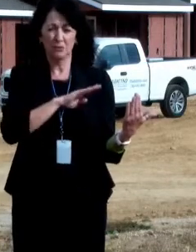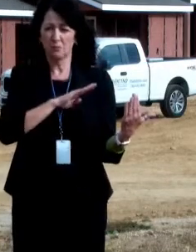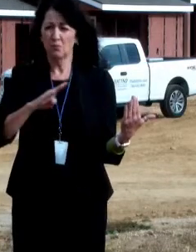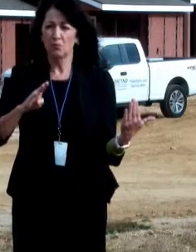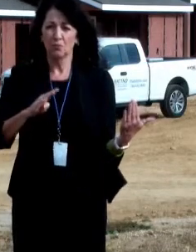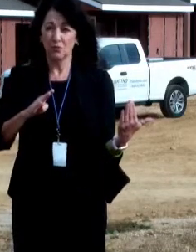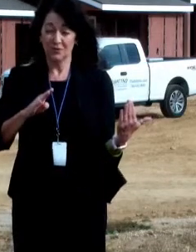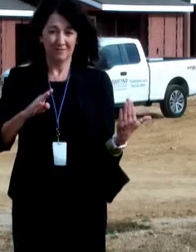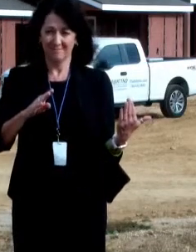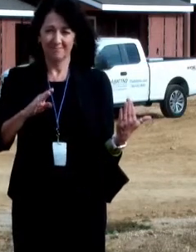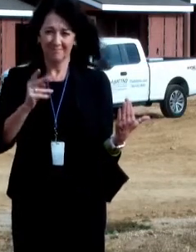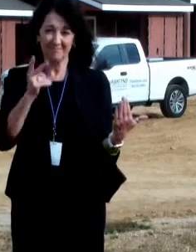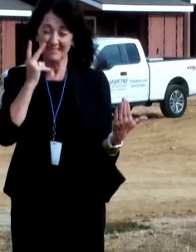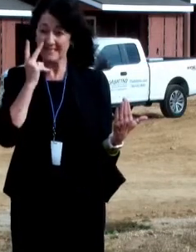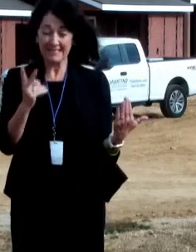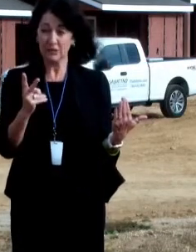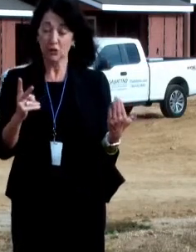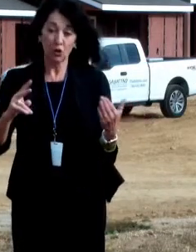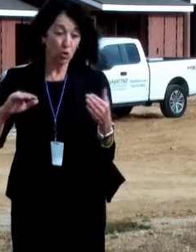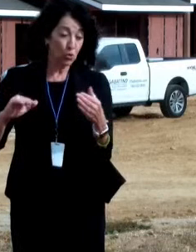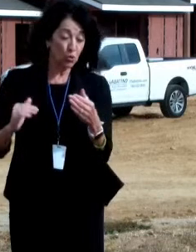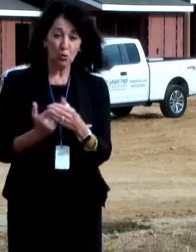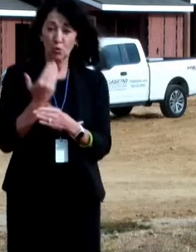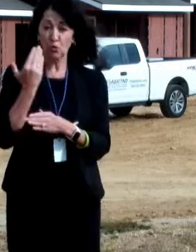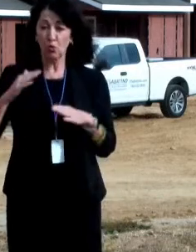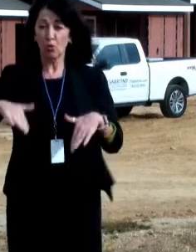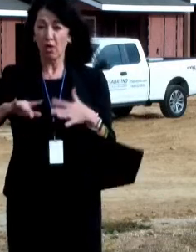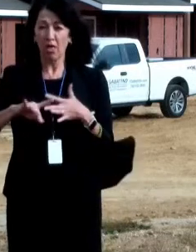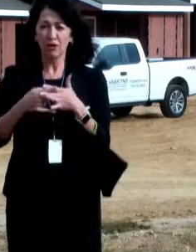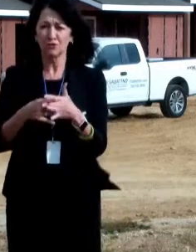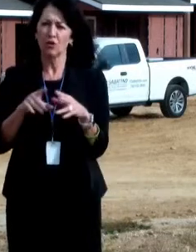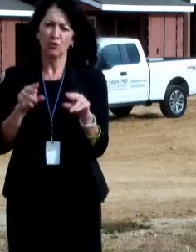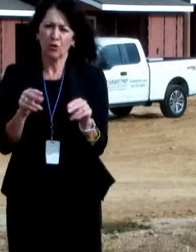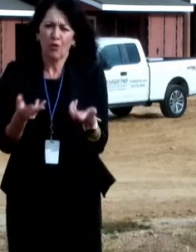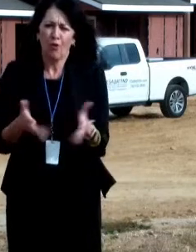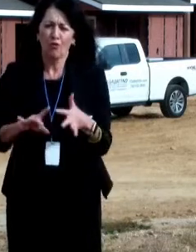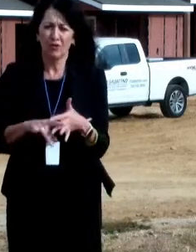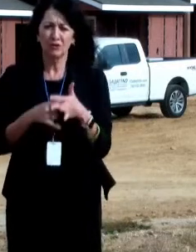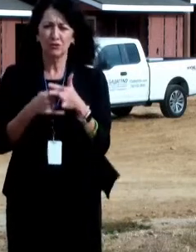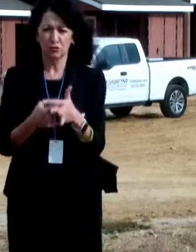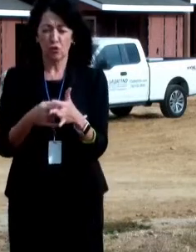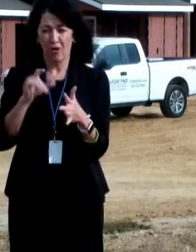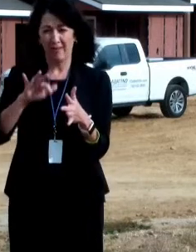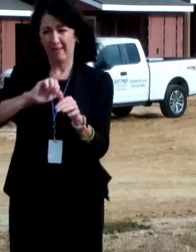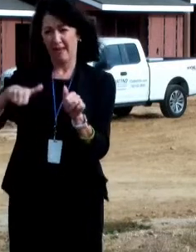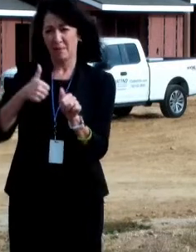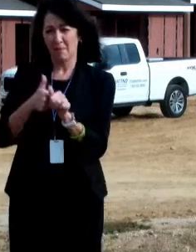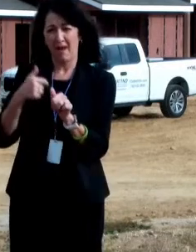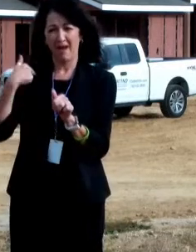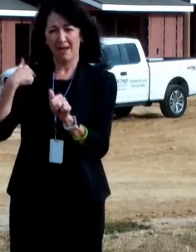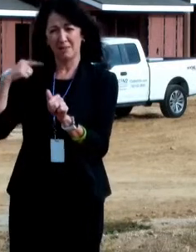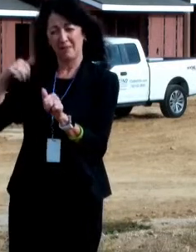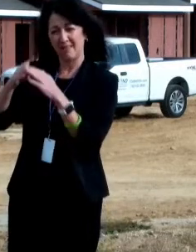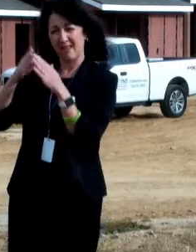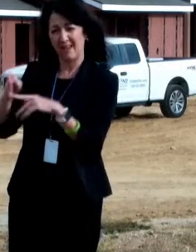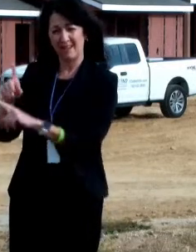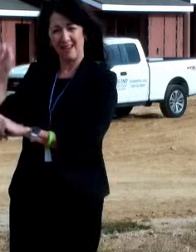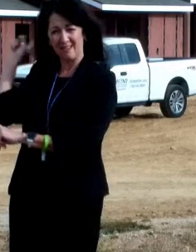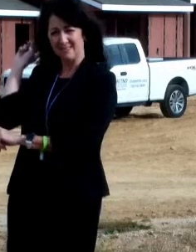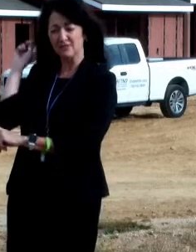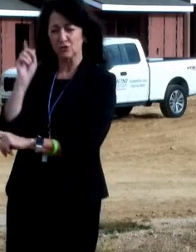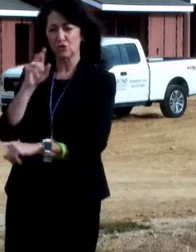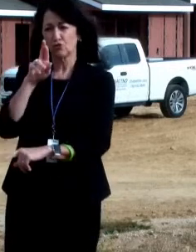as you can see. The project, the units being built behind me are part of the Reach Riverside project, which